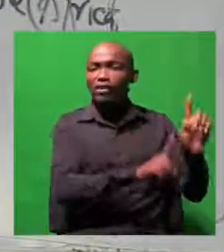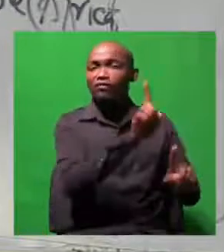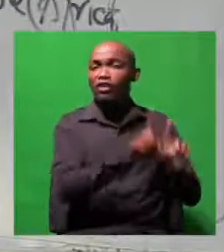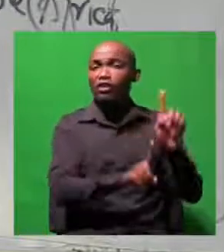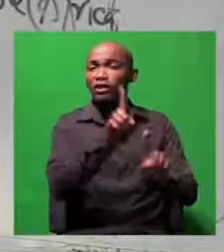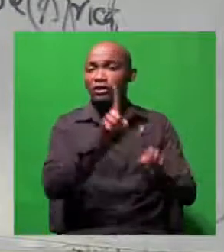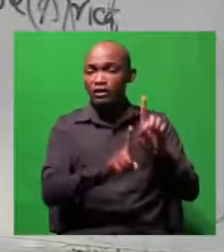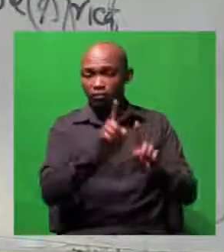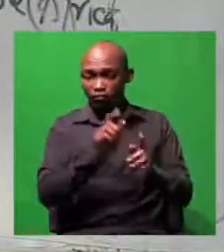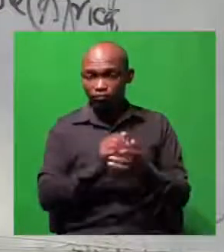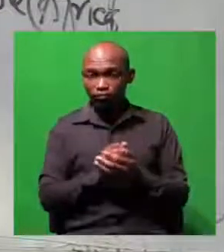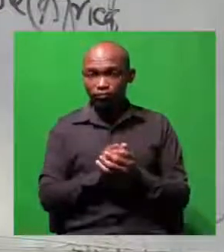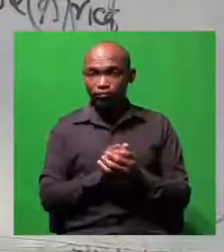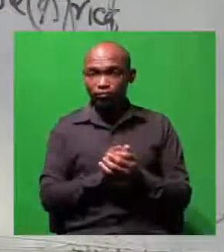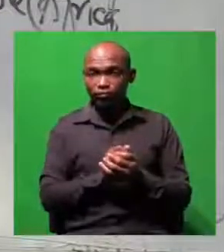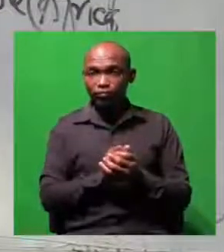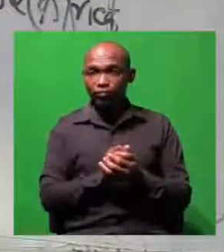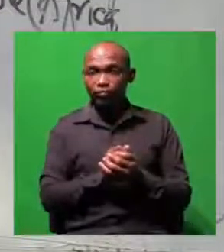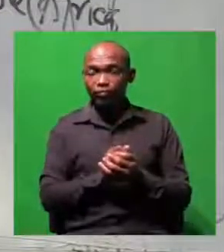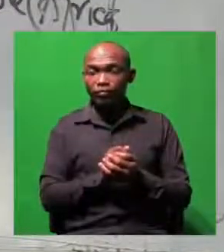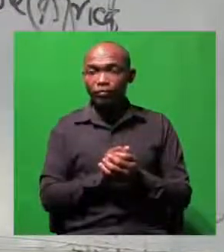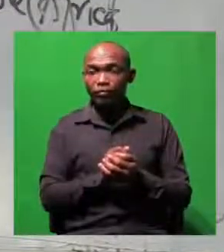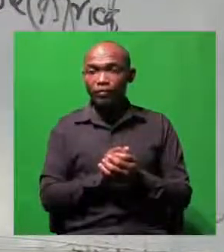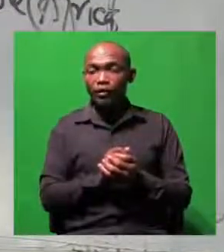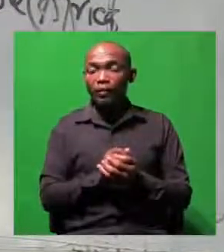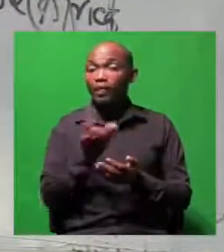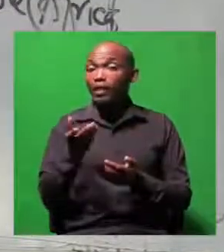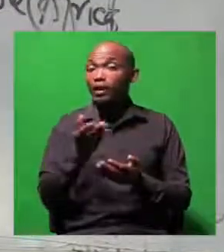finding animals in the thick forest.